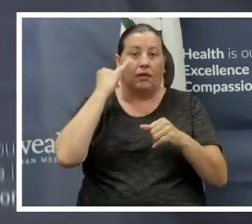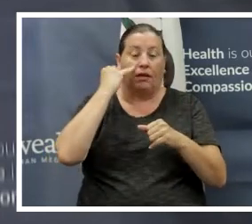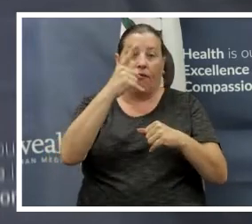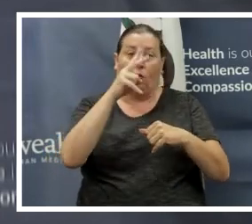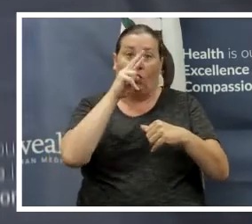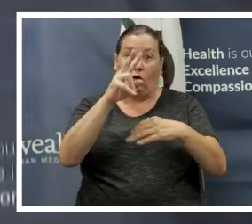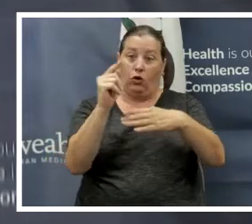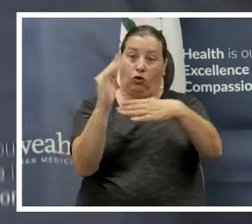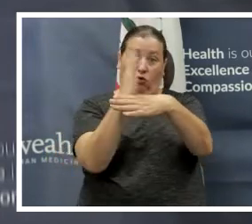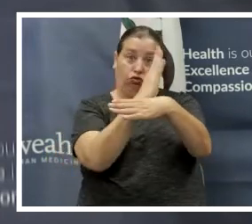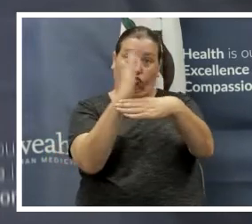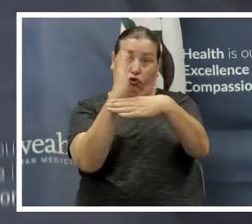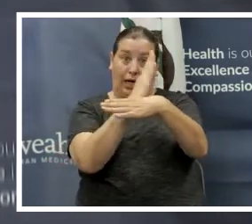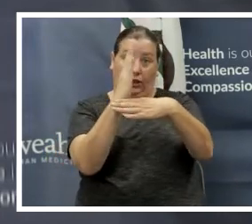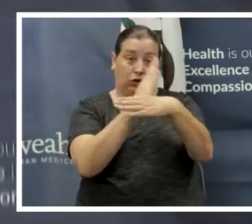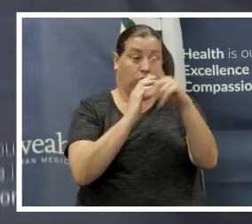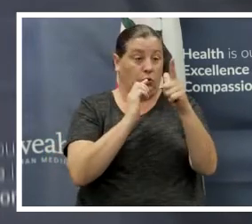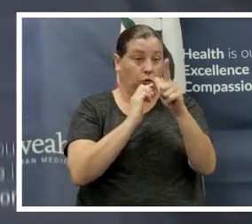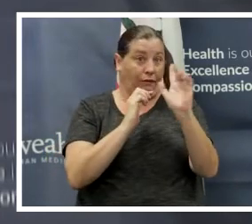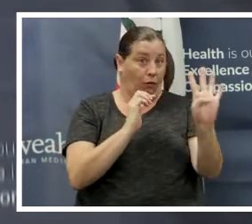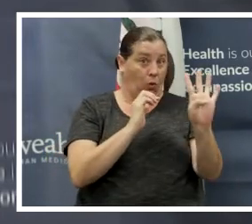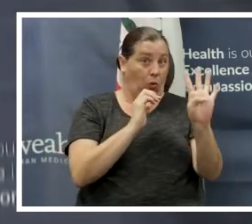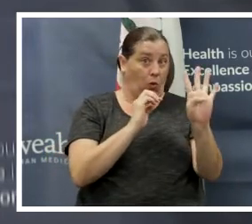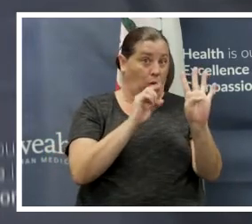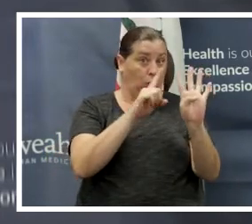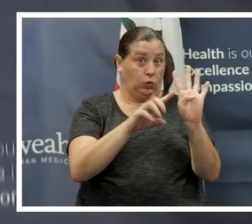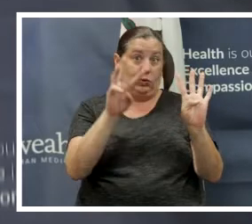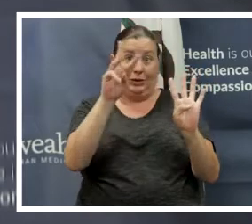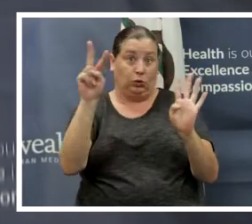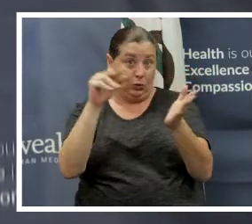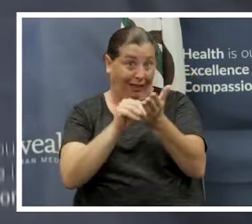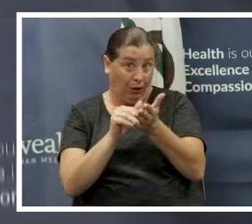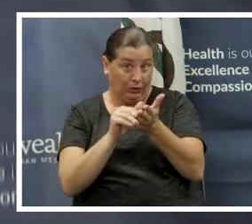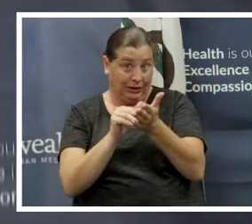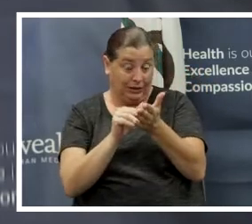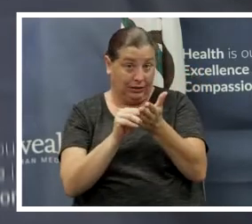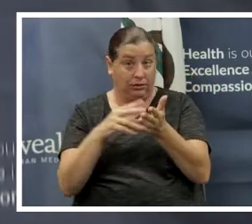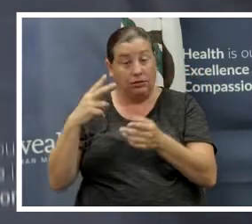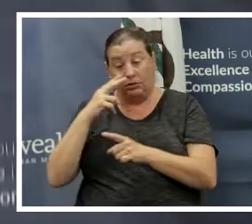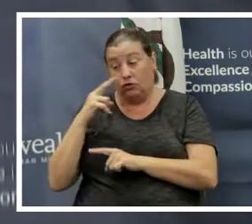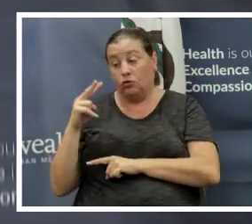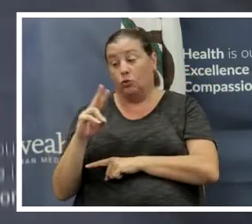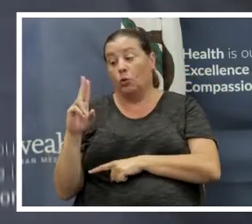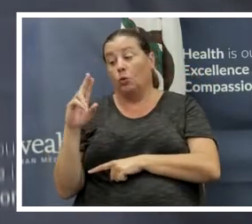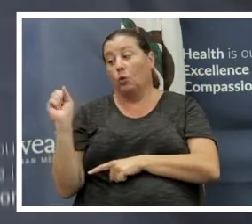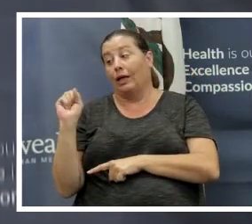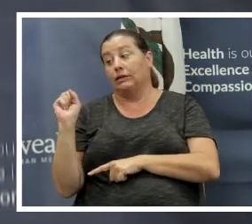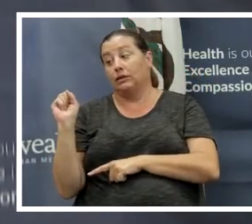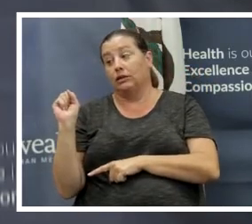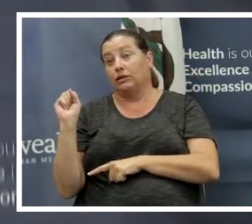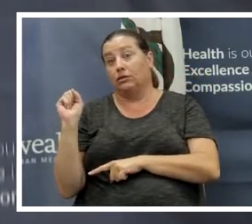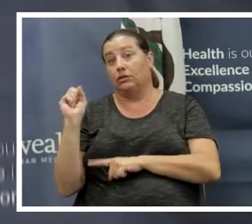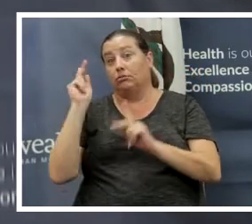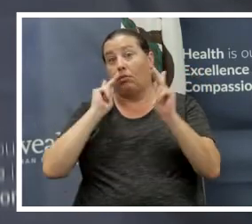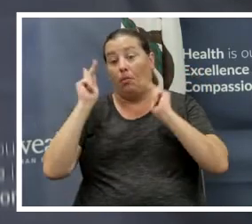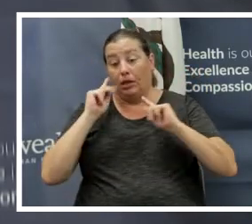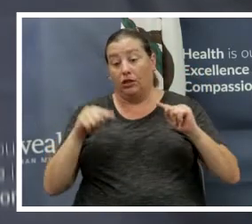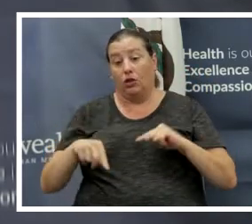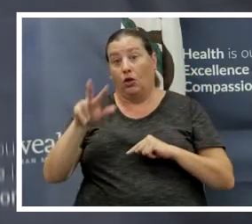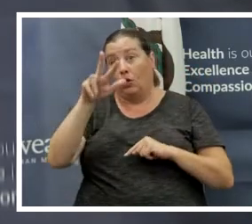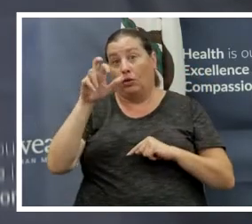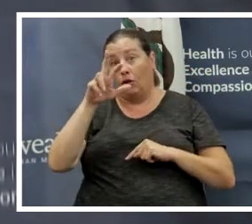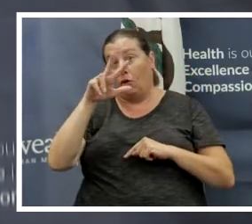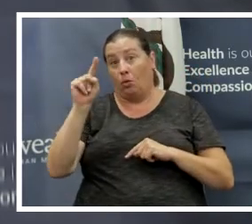flu, 24,000 to 62,000, and we look at the United States as a population of 331 million